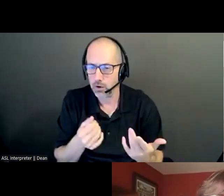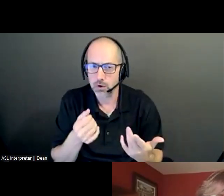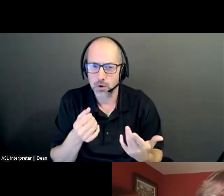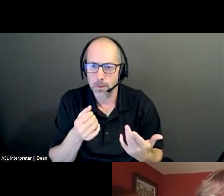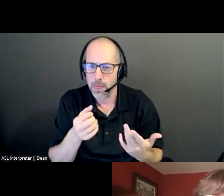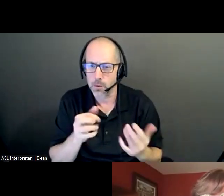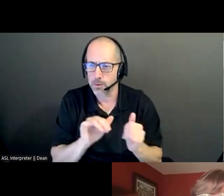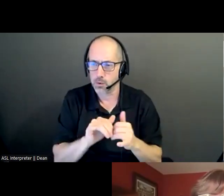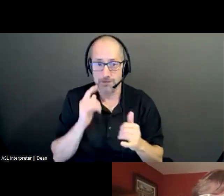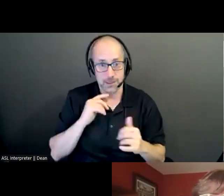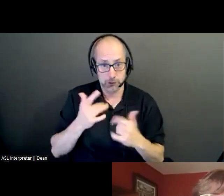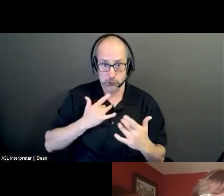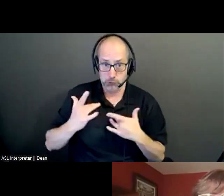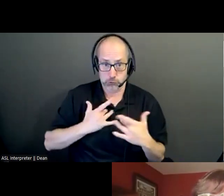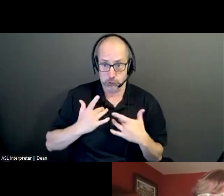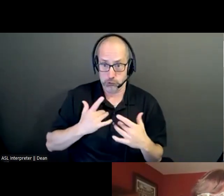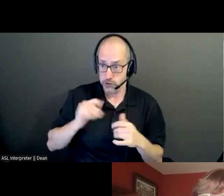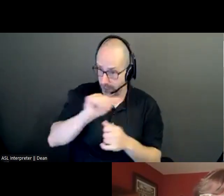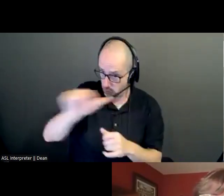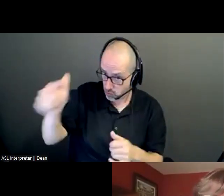Flagging of concern.